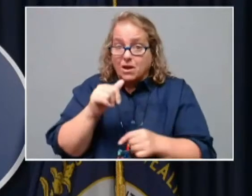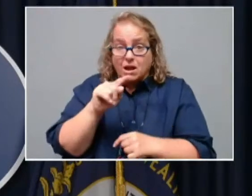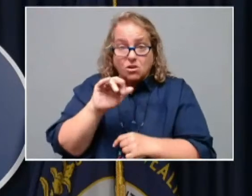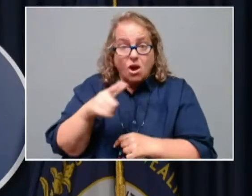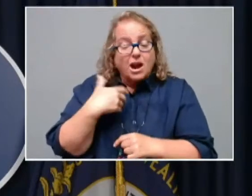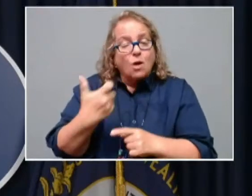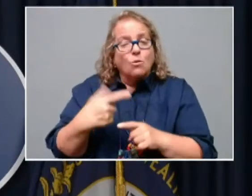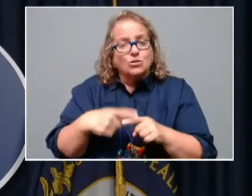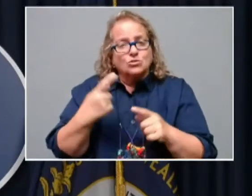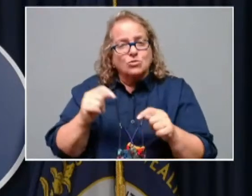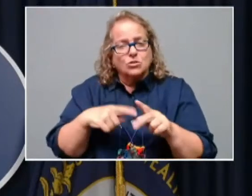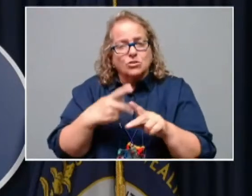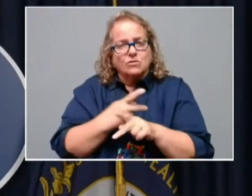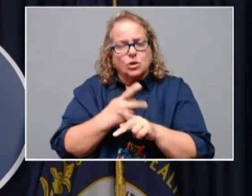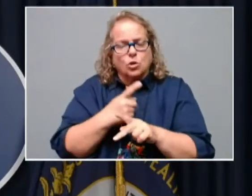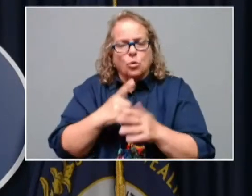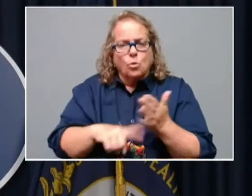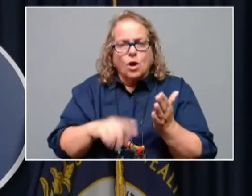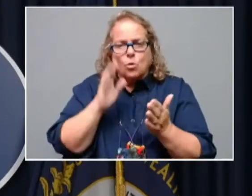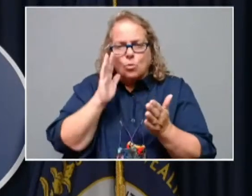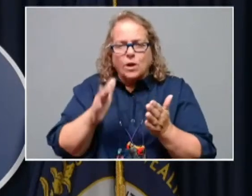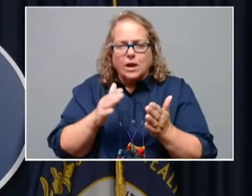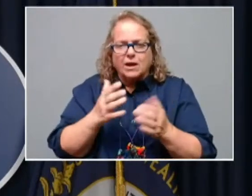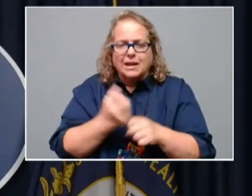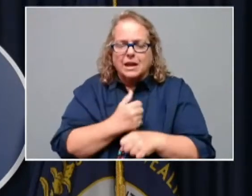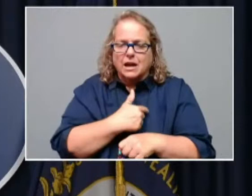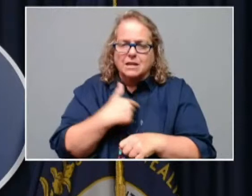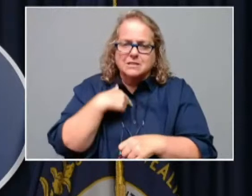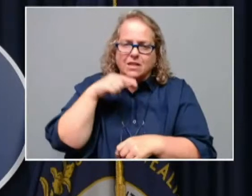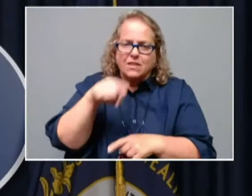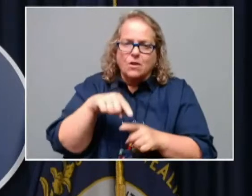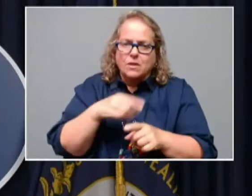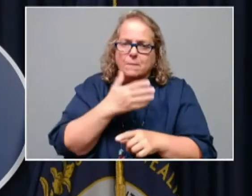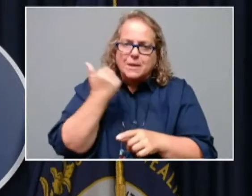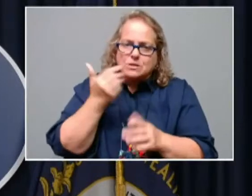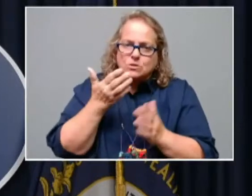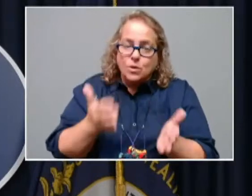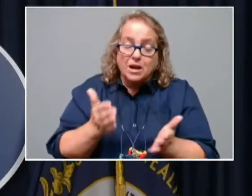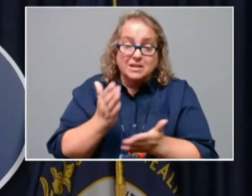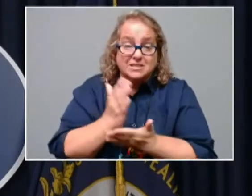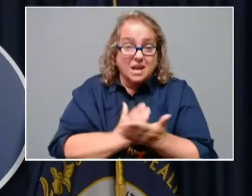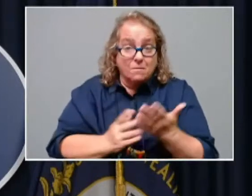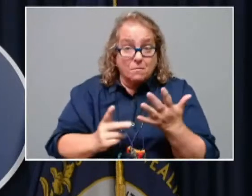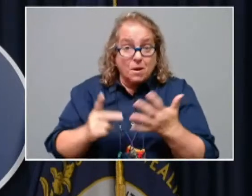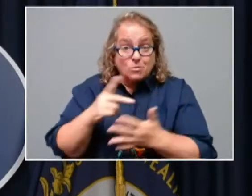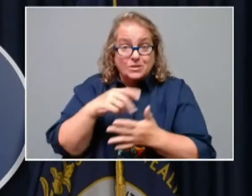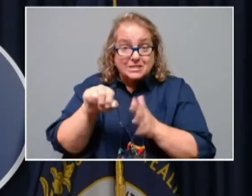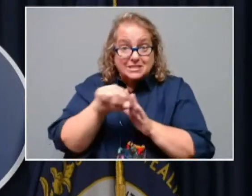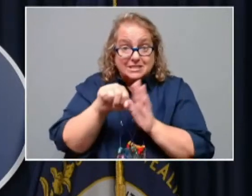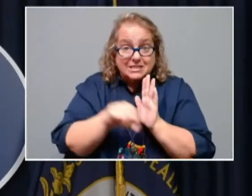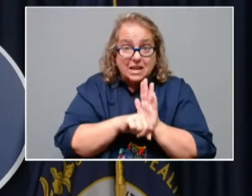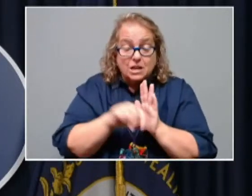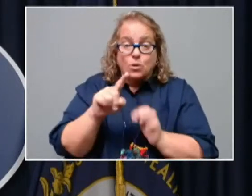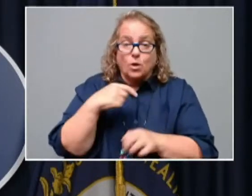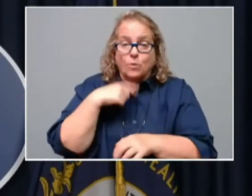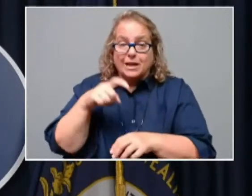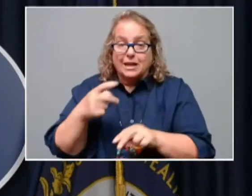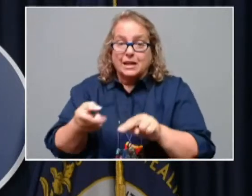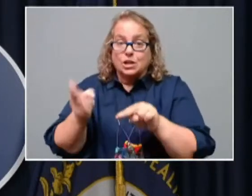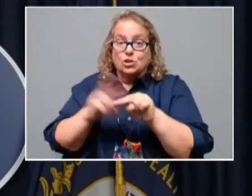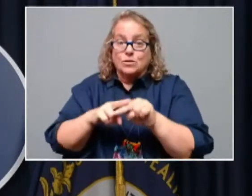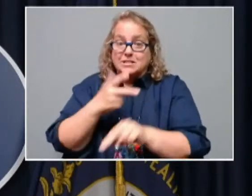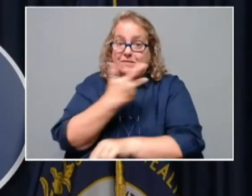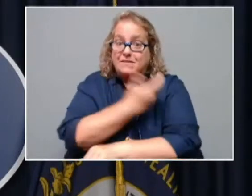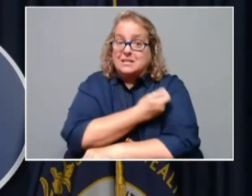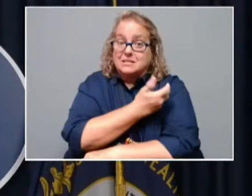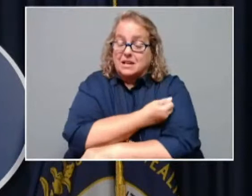there in the best way. Got certain populations in the state where we need increased vaccinations,